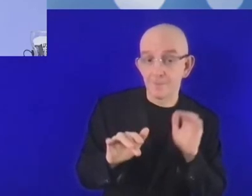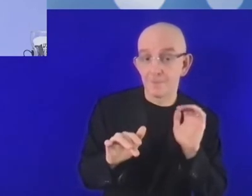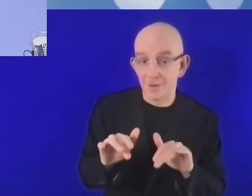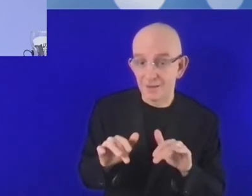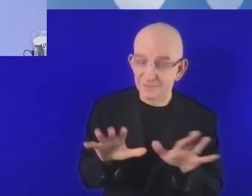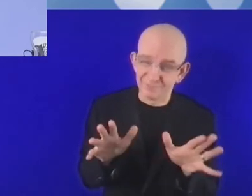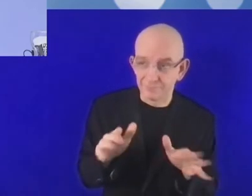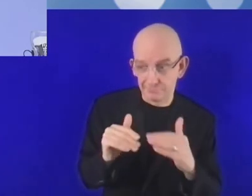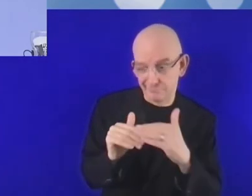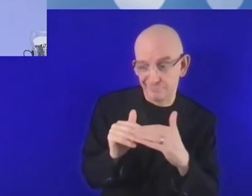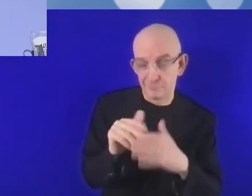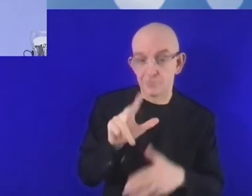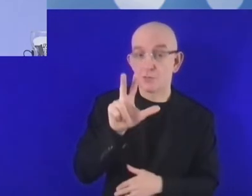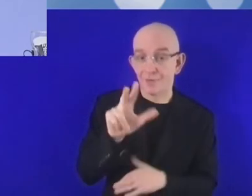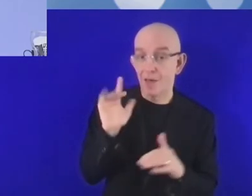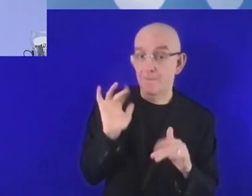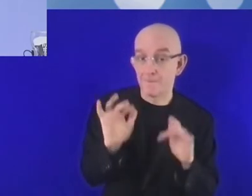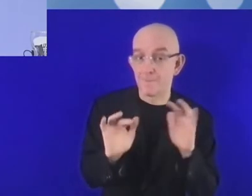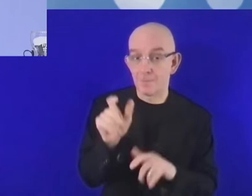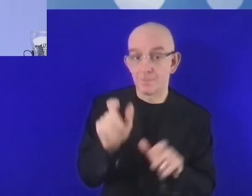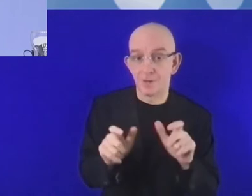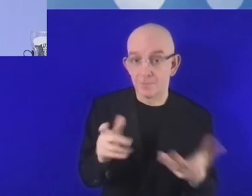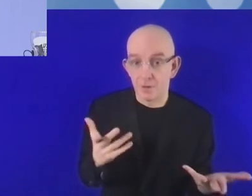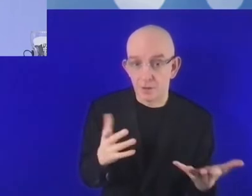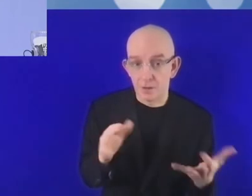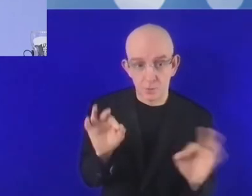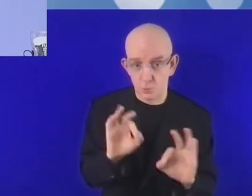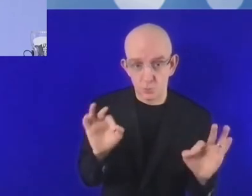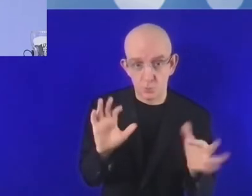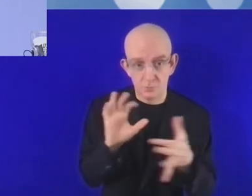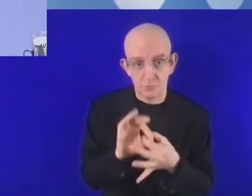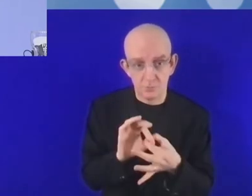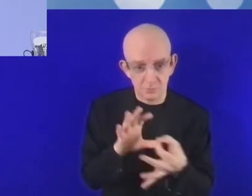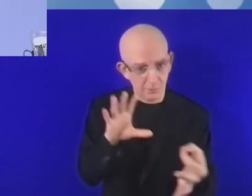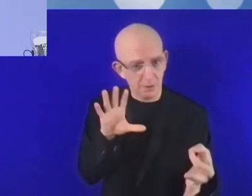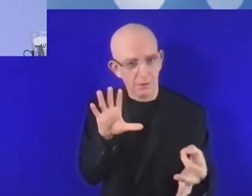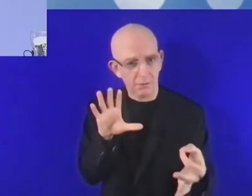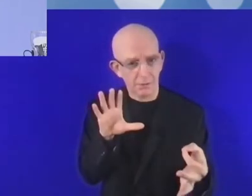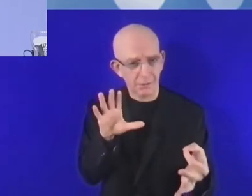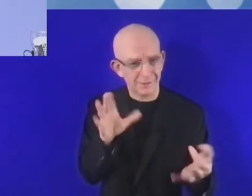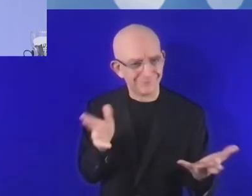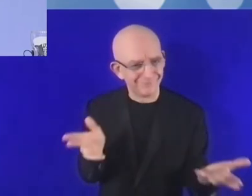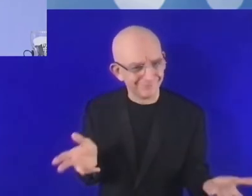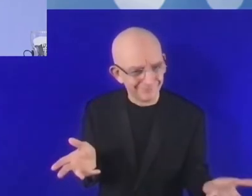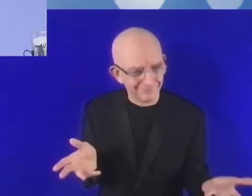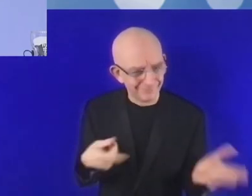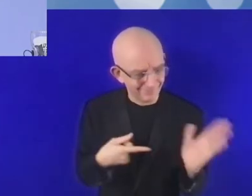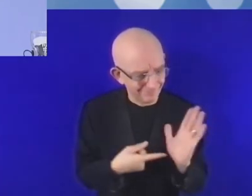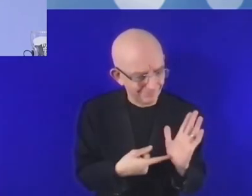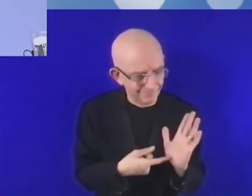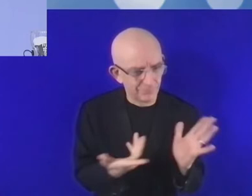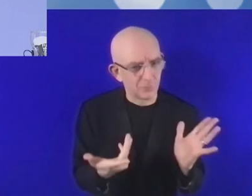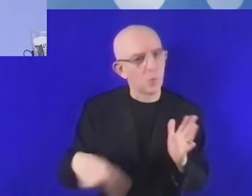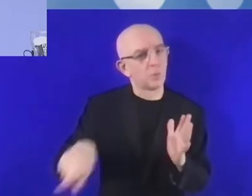more training more skilled people uh who